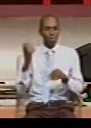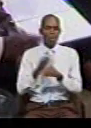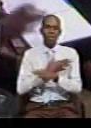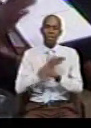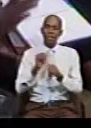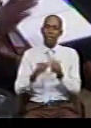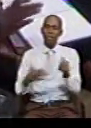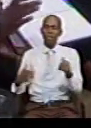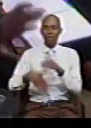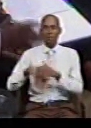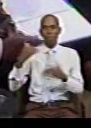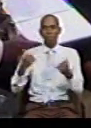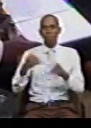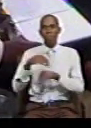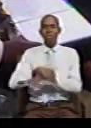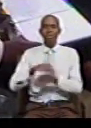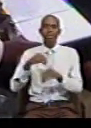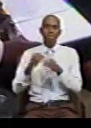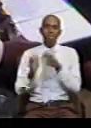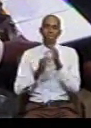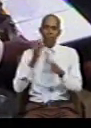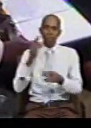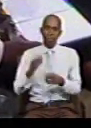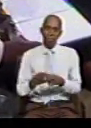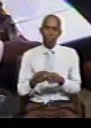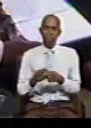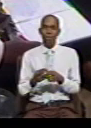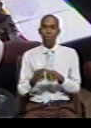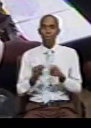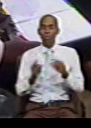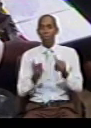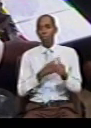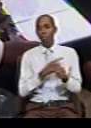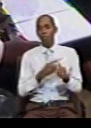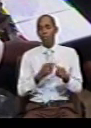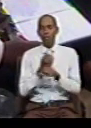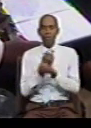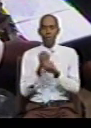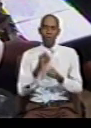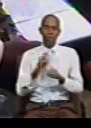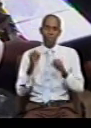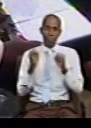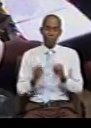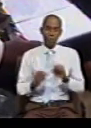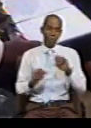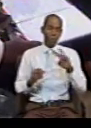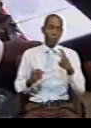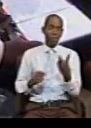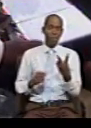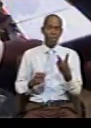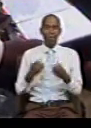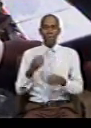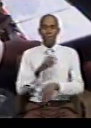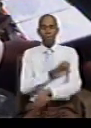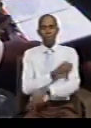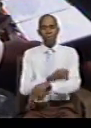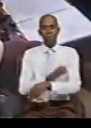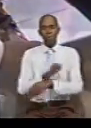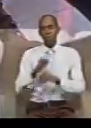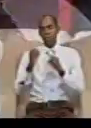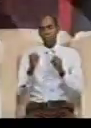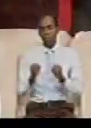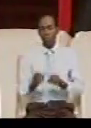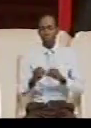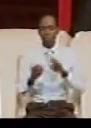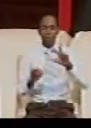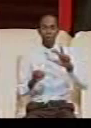in Jesus' name. One, the saving power. Two, the strengthening power.